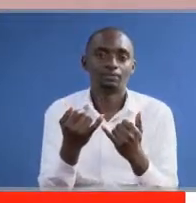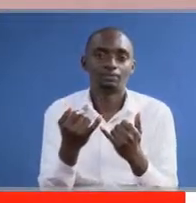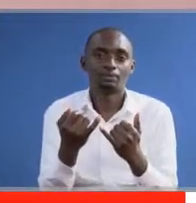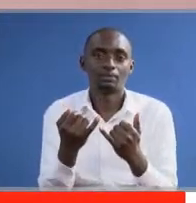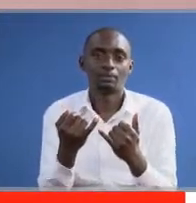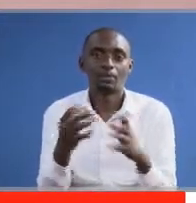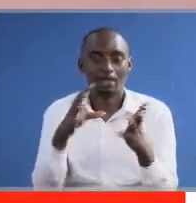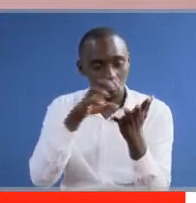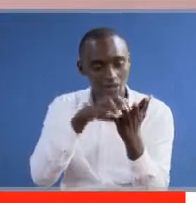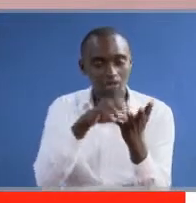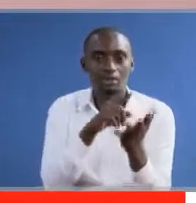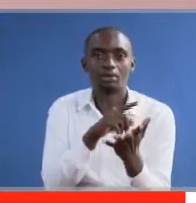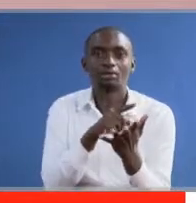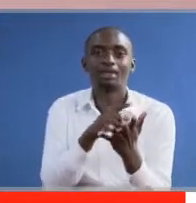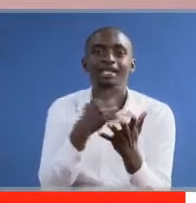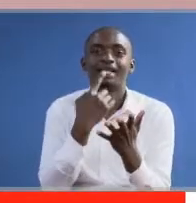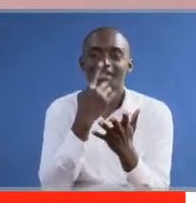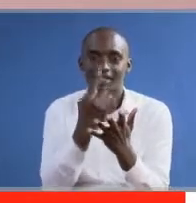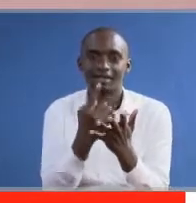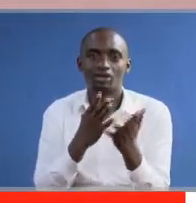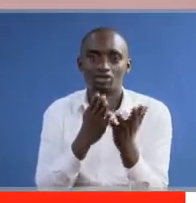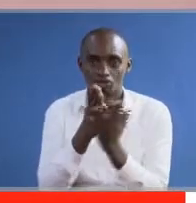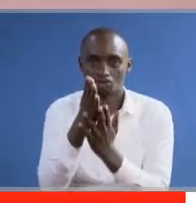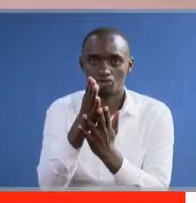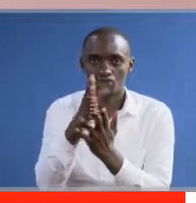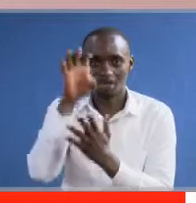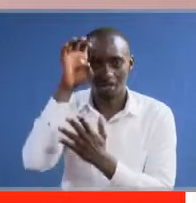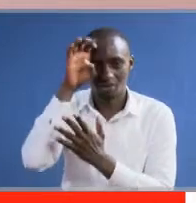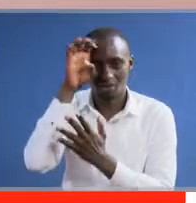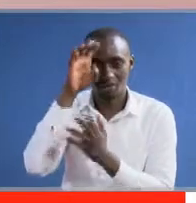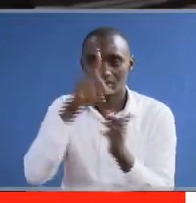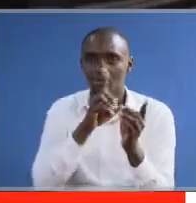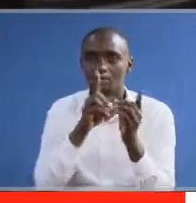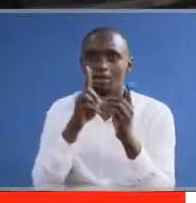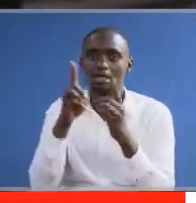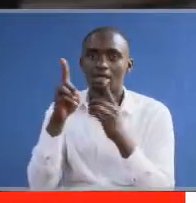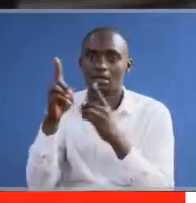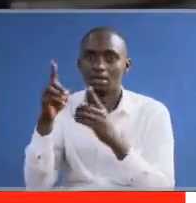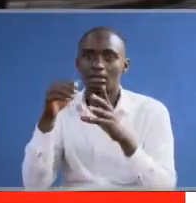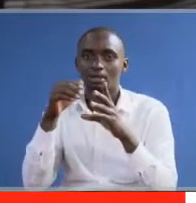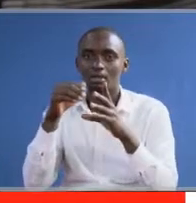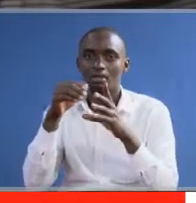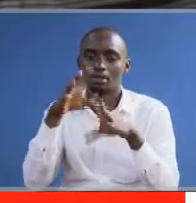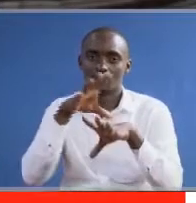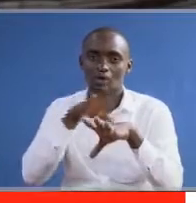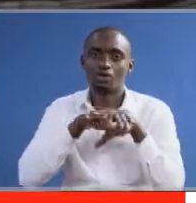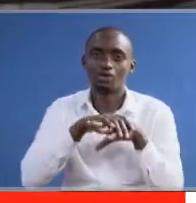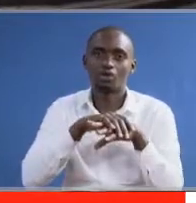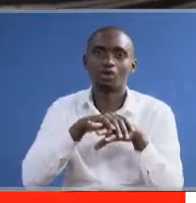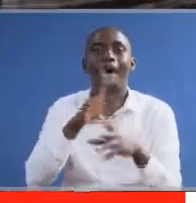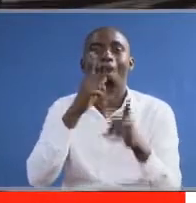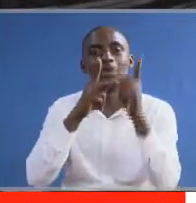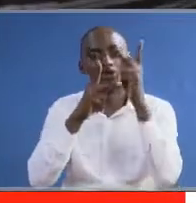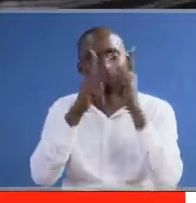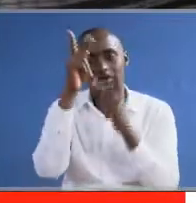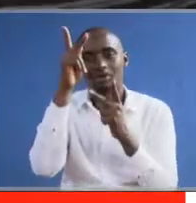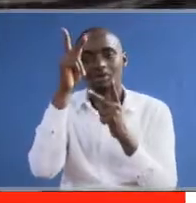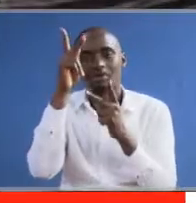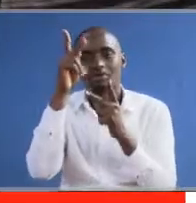Despite his condition, he sailed through his education journey and pursued his dream profession,